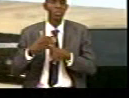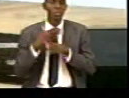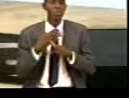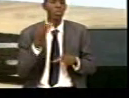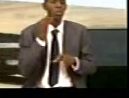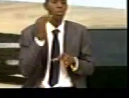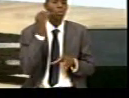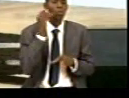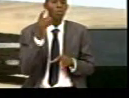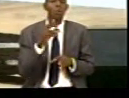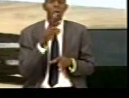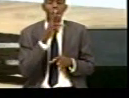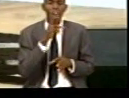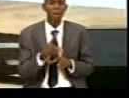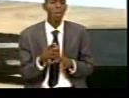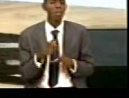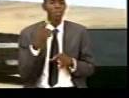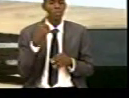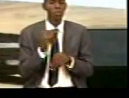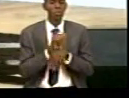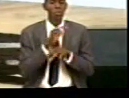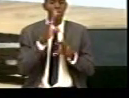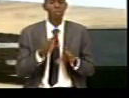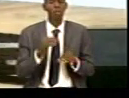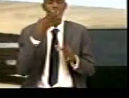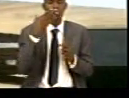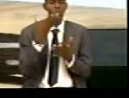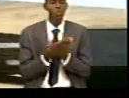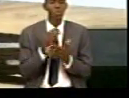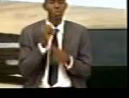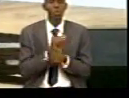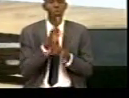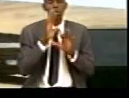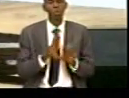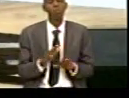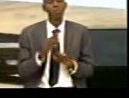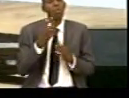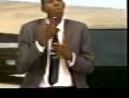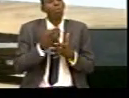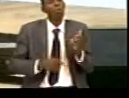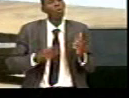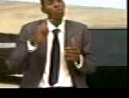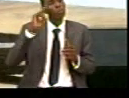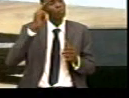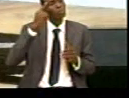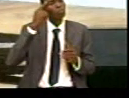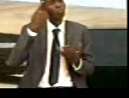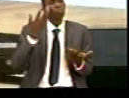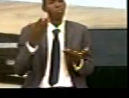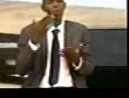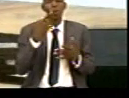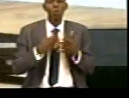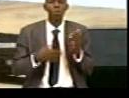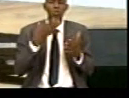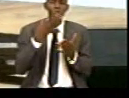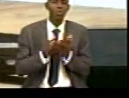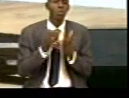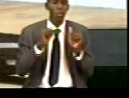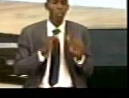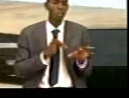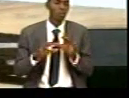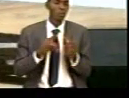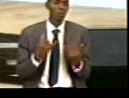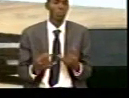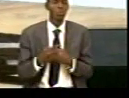zealous of good works. What good can I do today? What good will I be doing